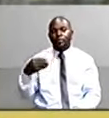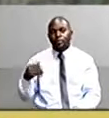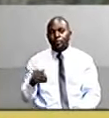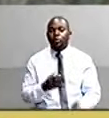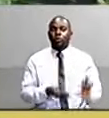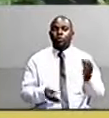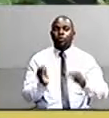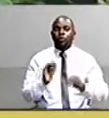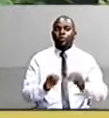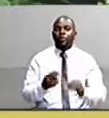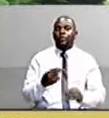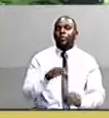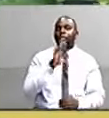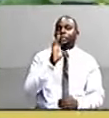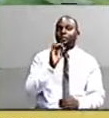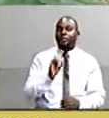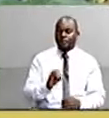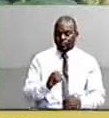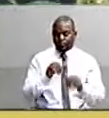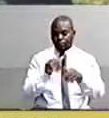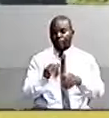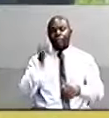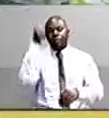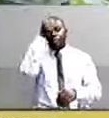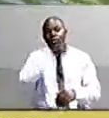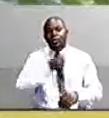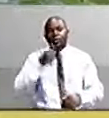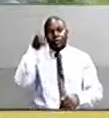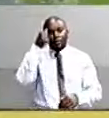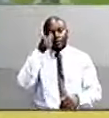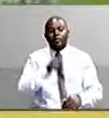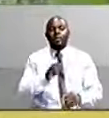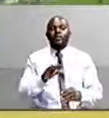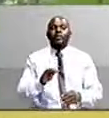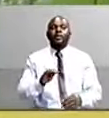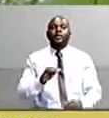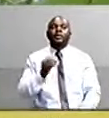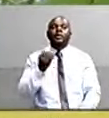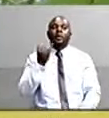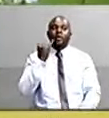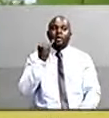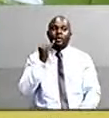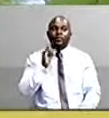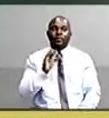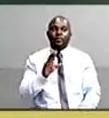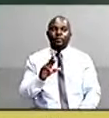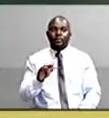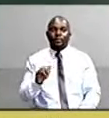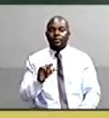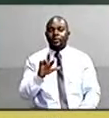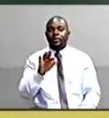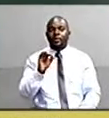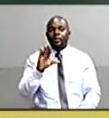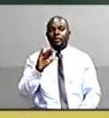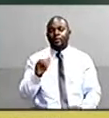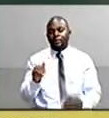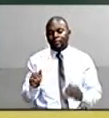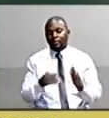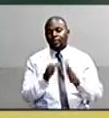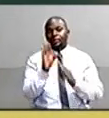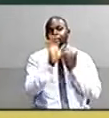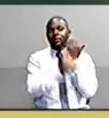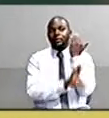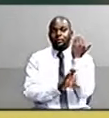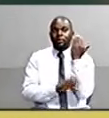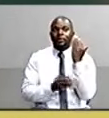2% to the total cocoa produced in Africa, with Ivory Coast contributing over 8%. Other leading cocoa producing countries